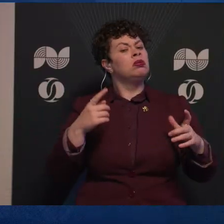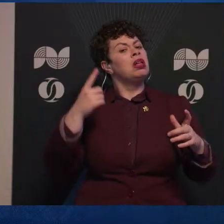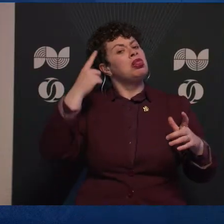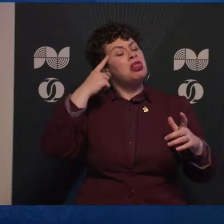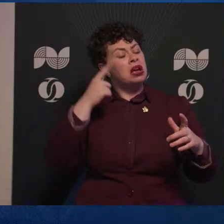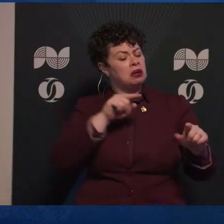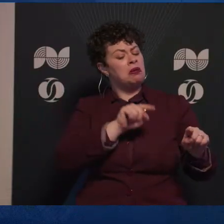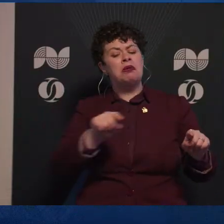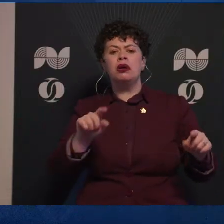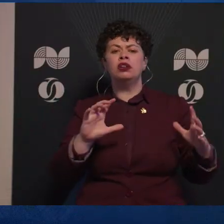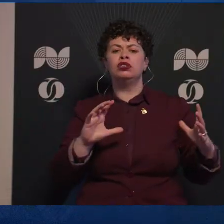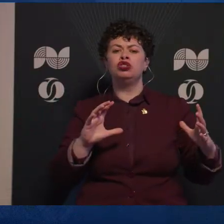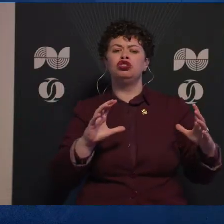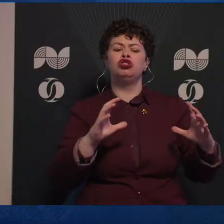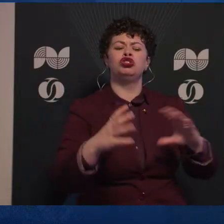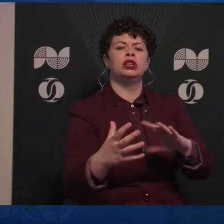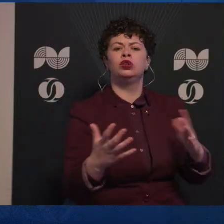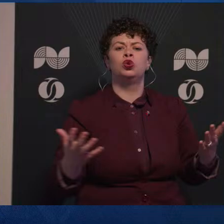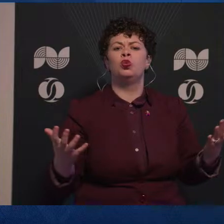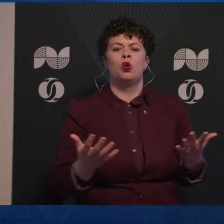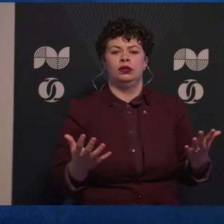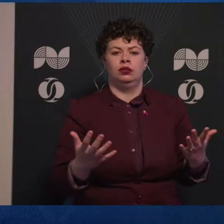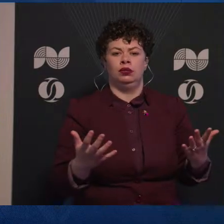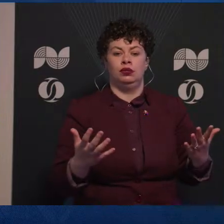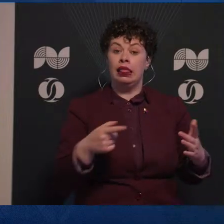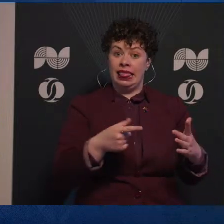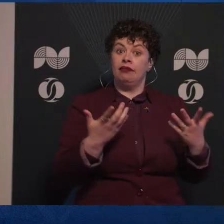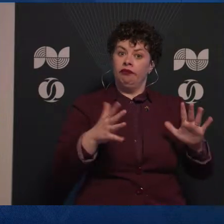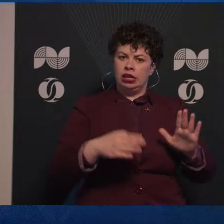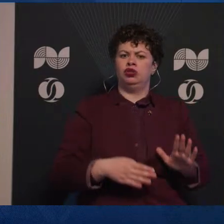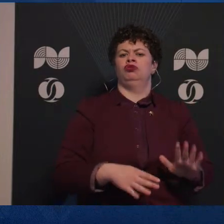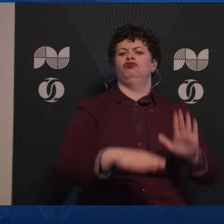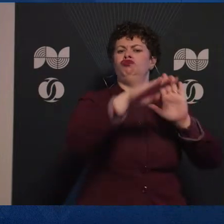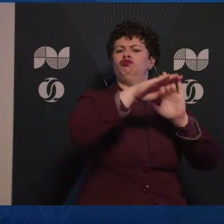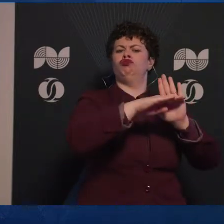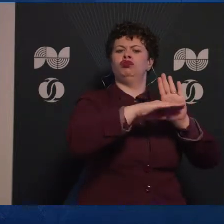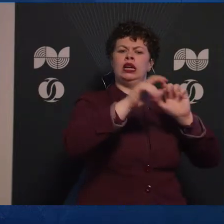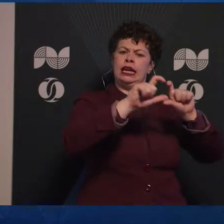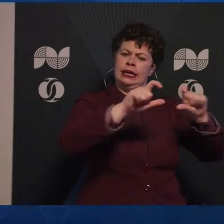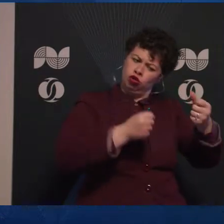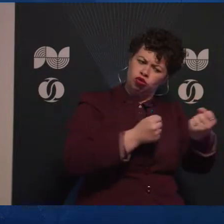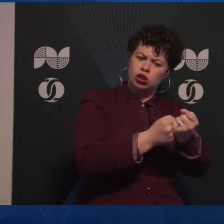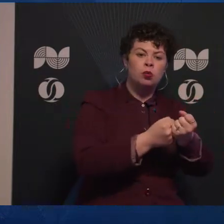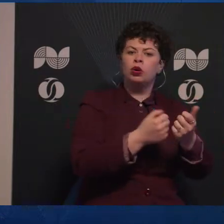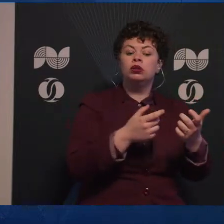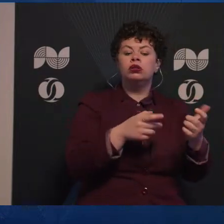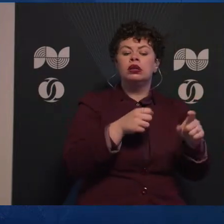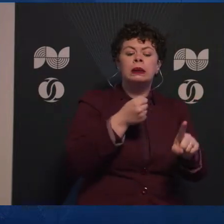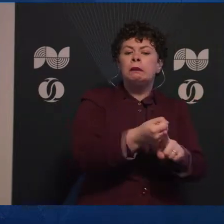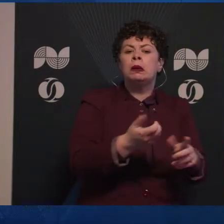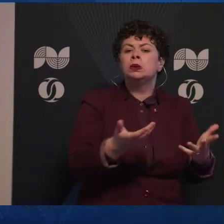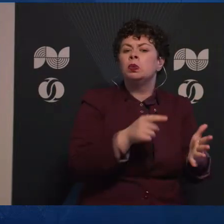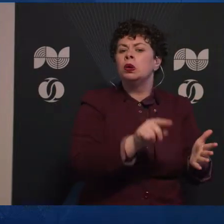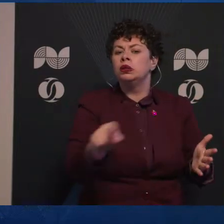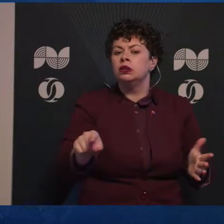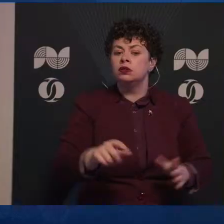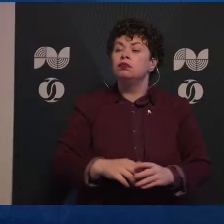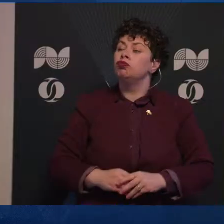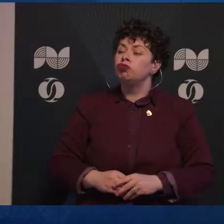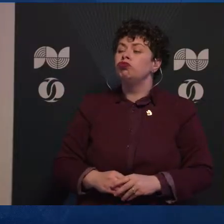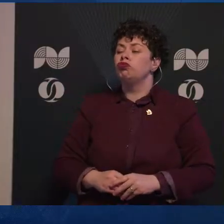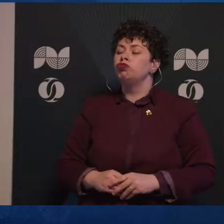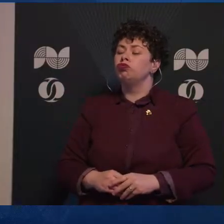our countries resulting from industrial policy? So the traditional growth model is moving